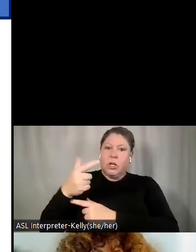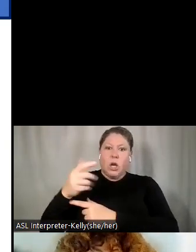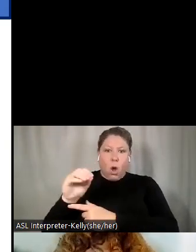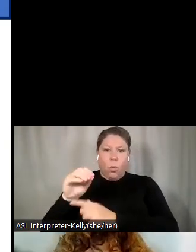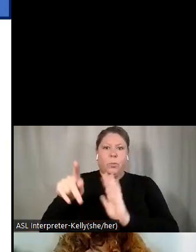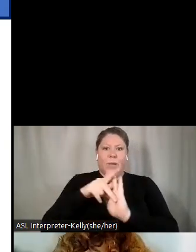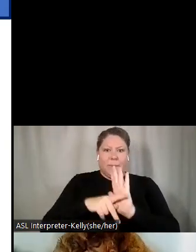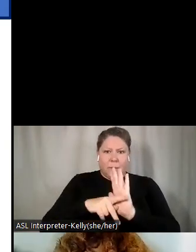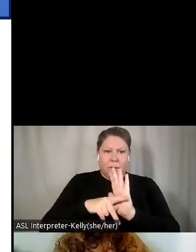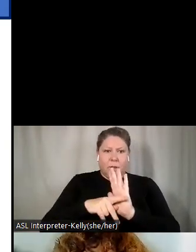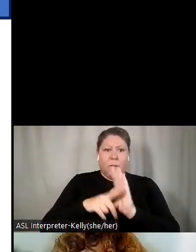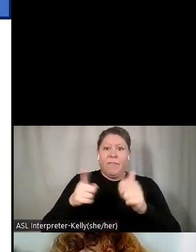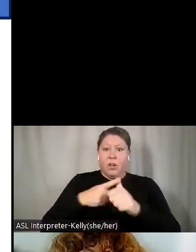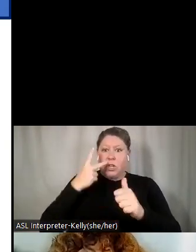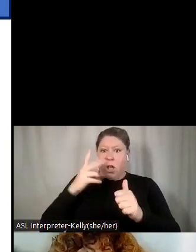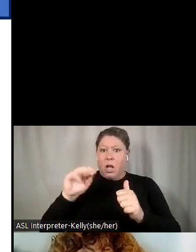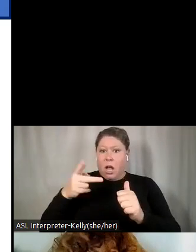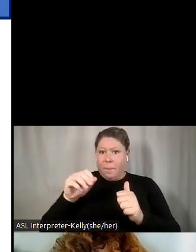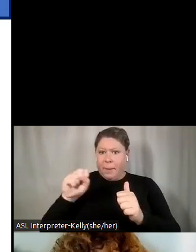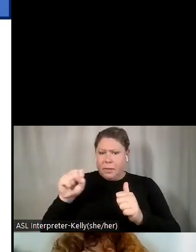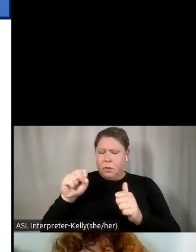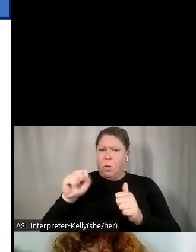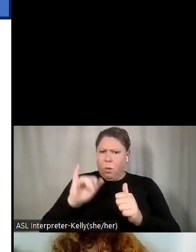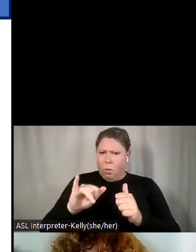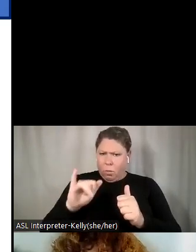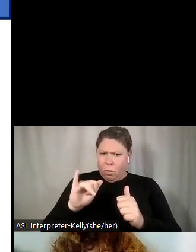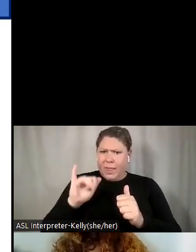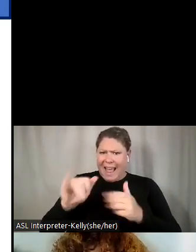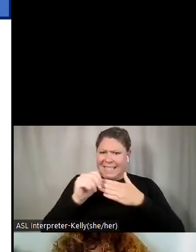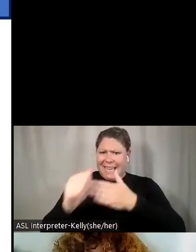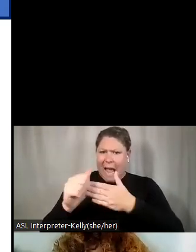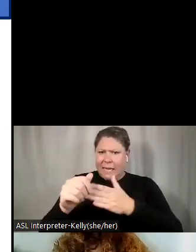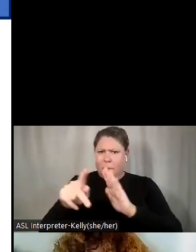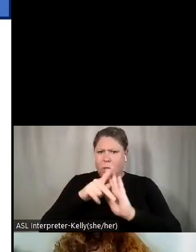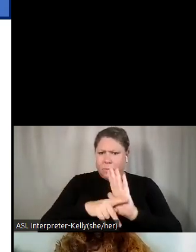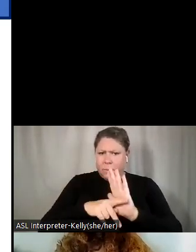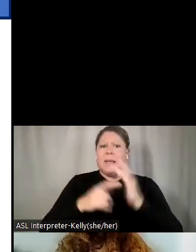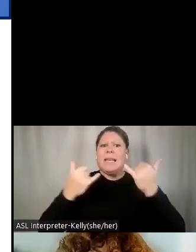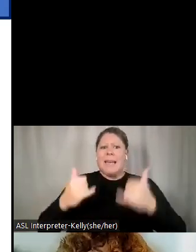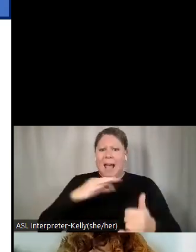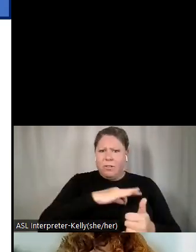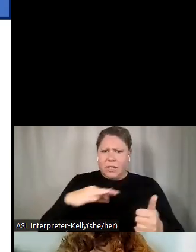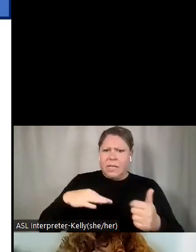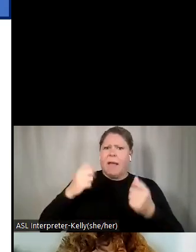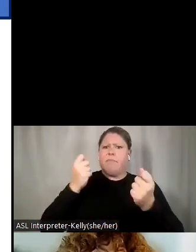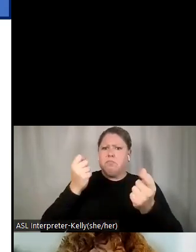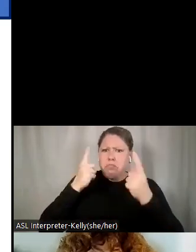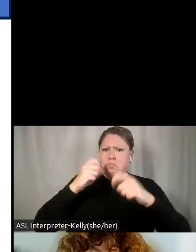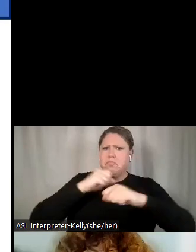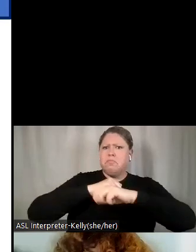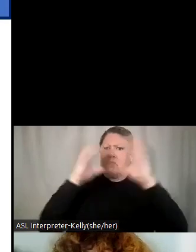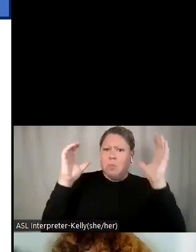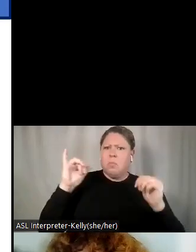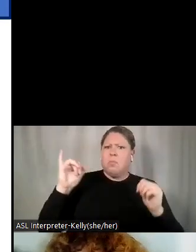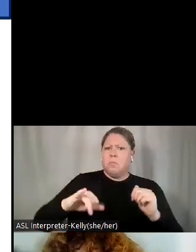that those were in fact the guiding principles, but we're starting to share that, and the staff are starting to engage with that idea that this is all part of